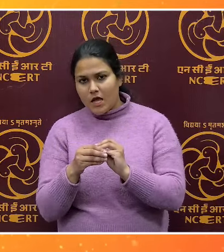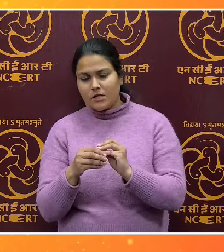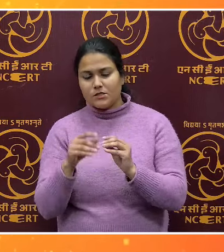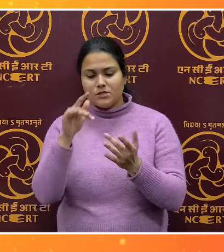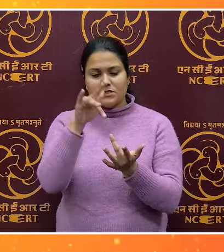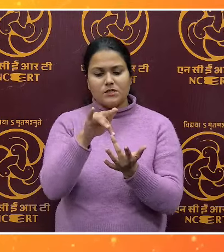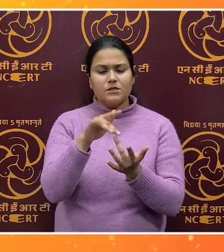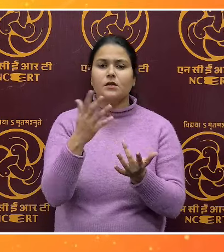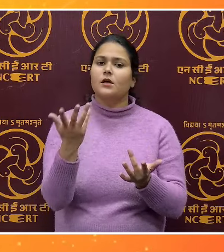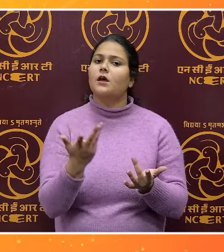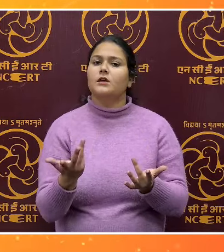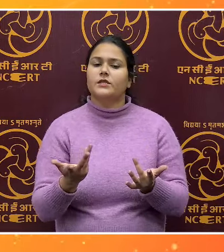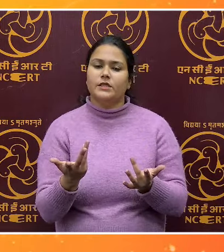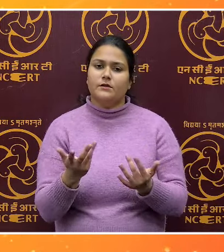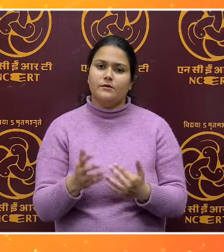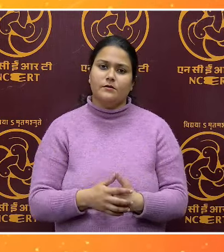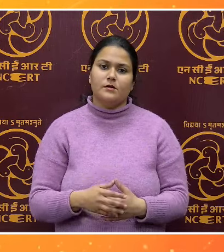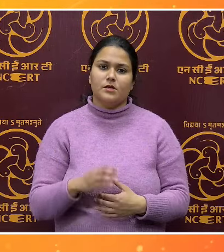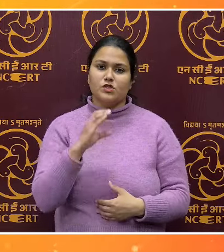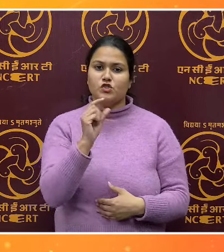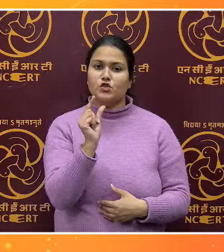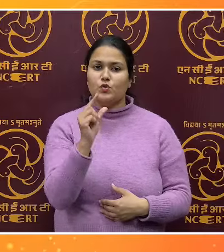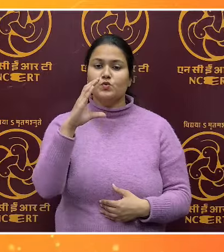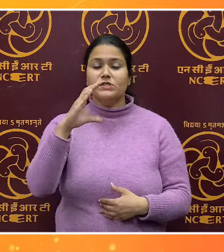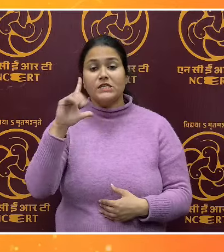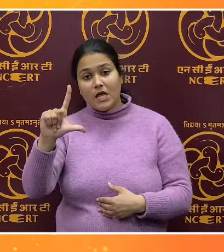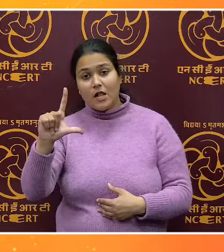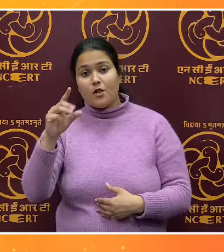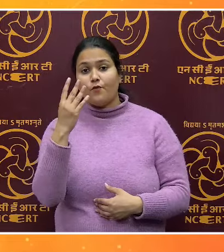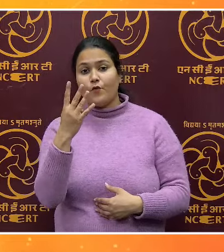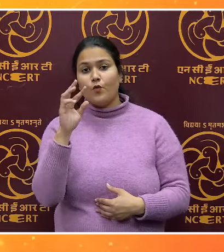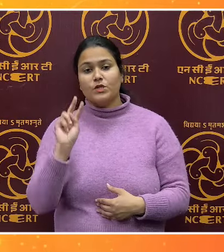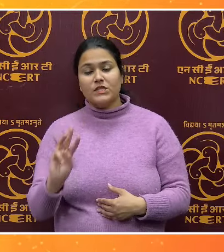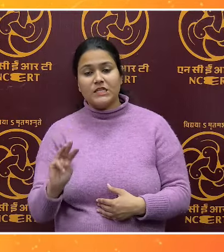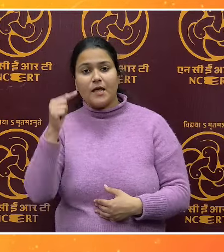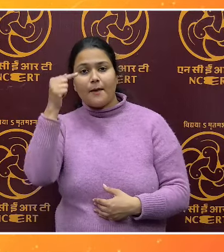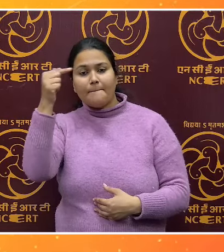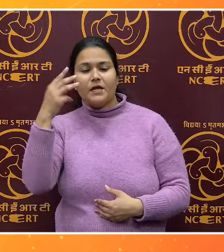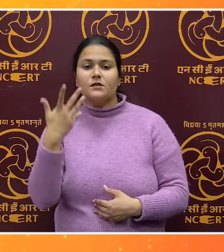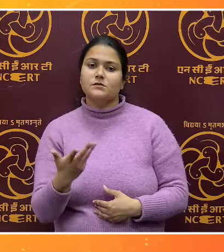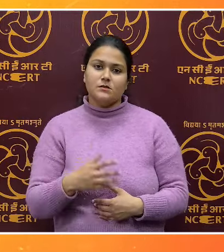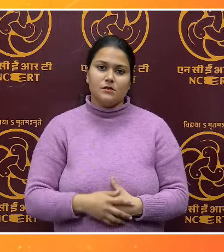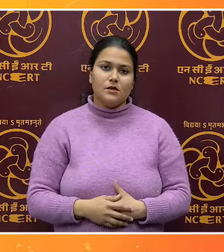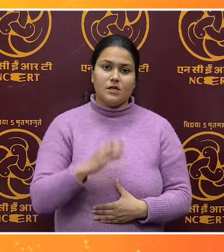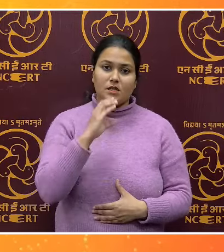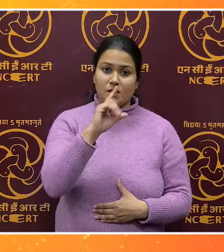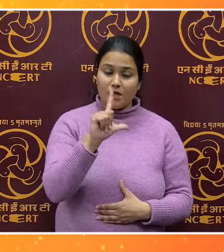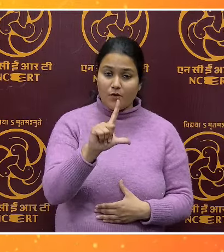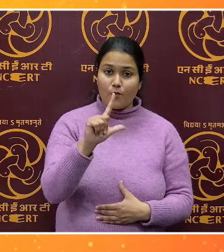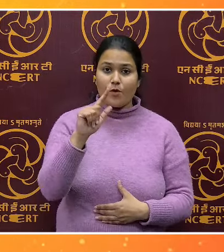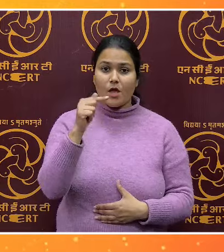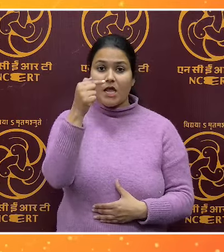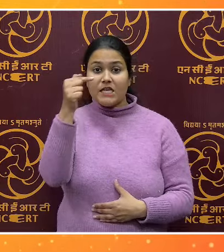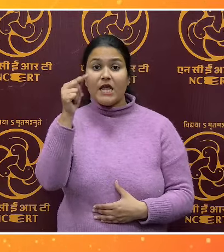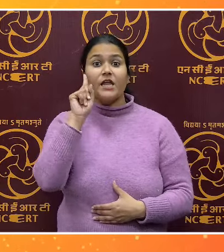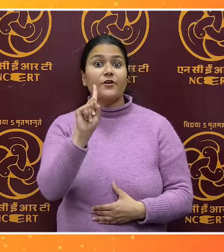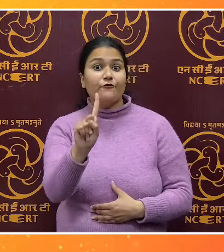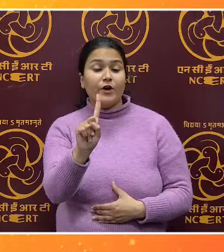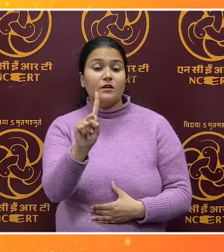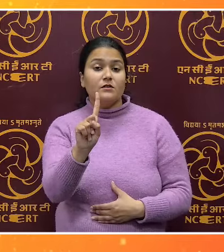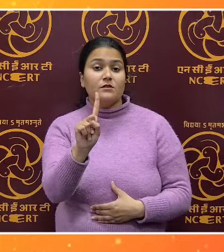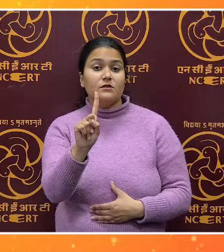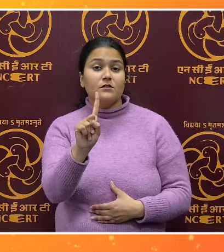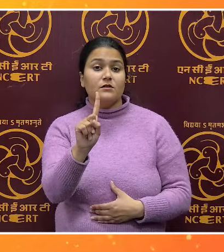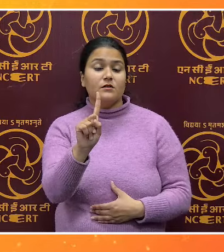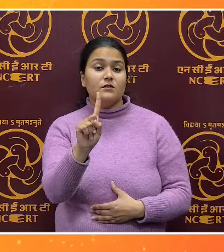atom. In case of CuCN4 3 minus, Cn ligand is having -1, that means